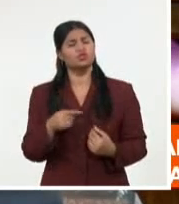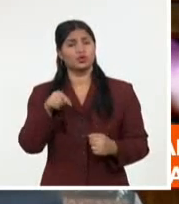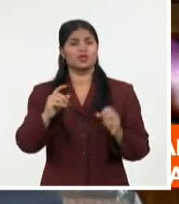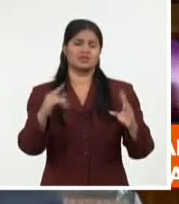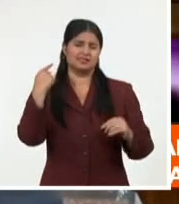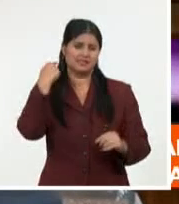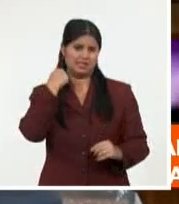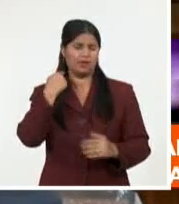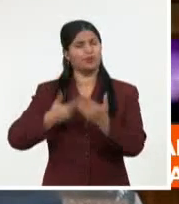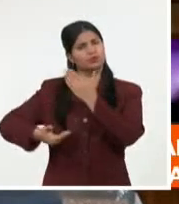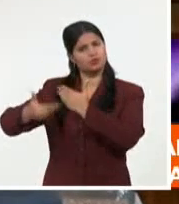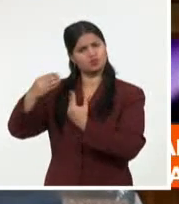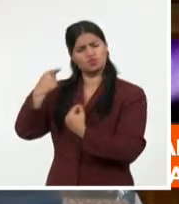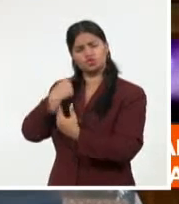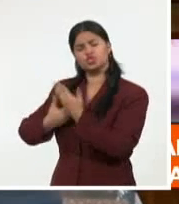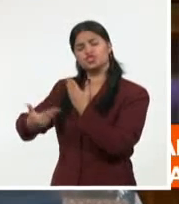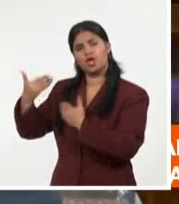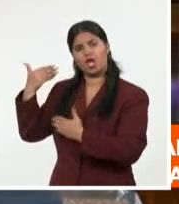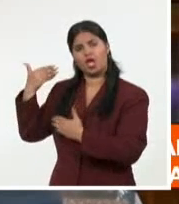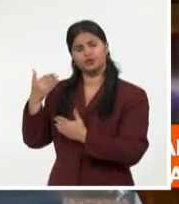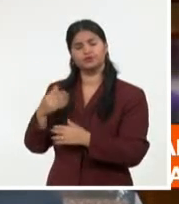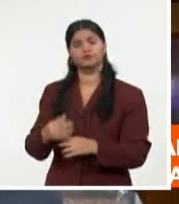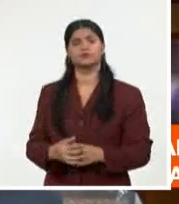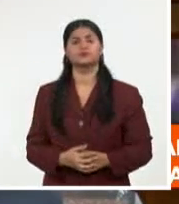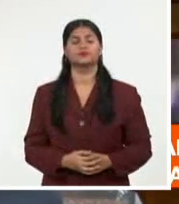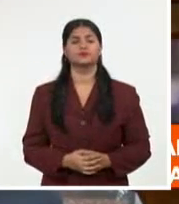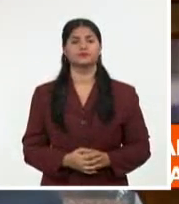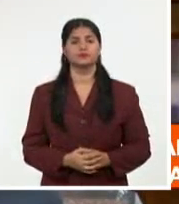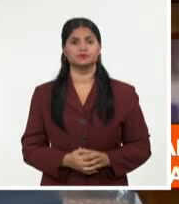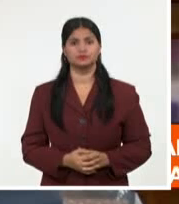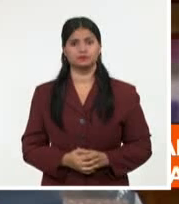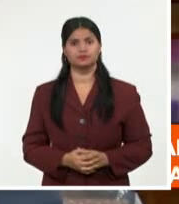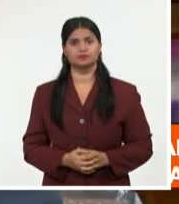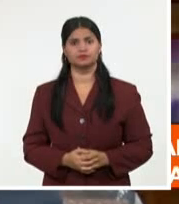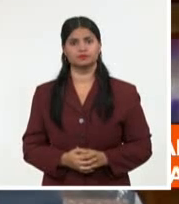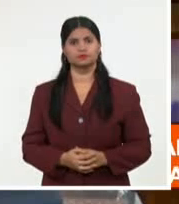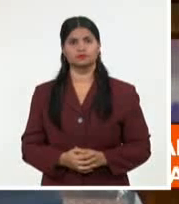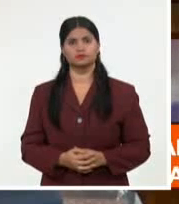will never forget that tough and challenging year